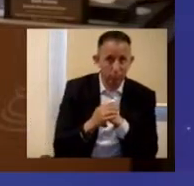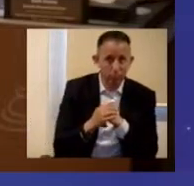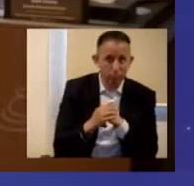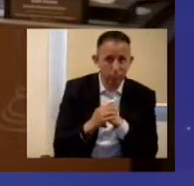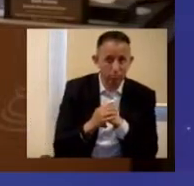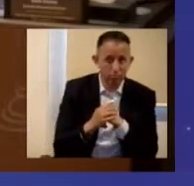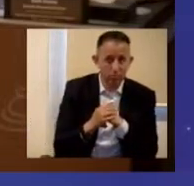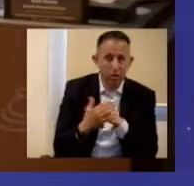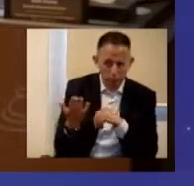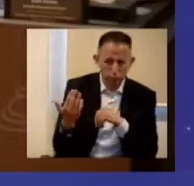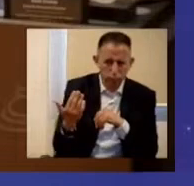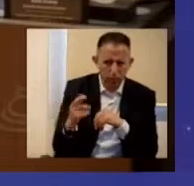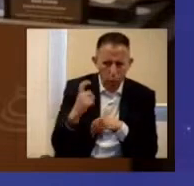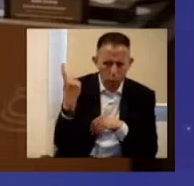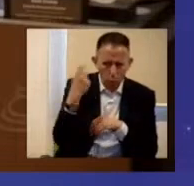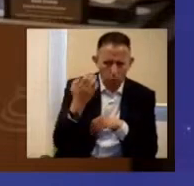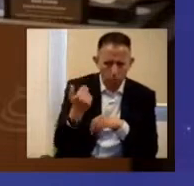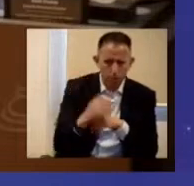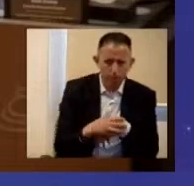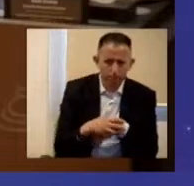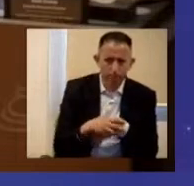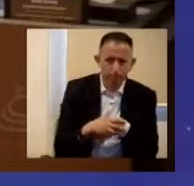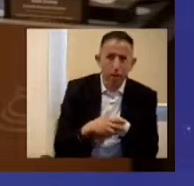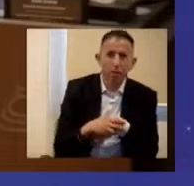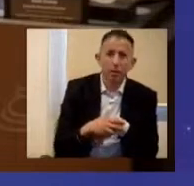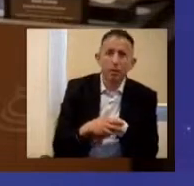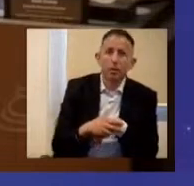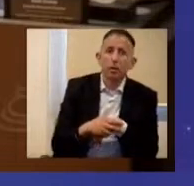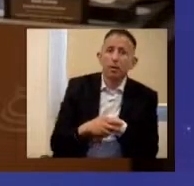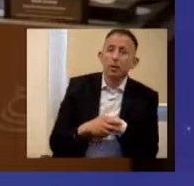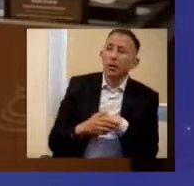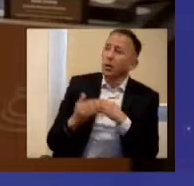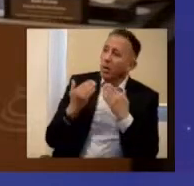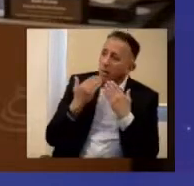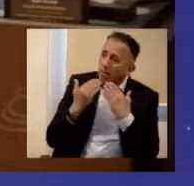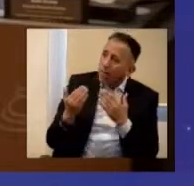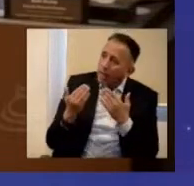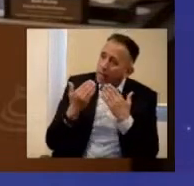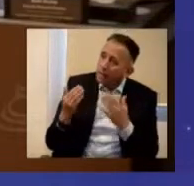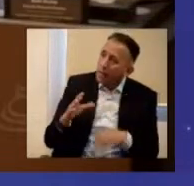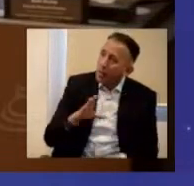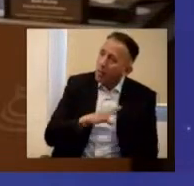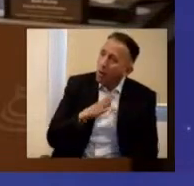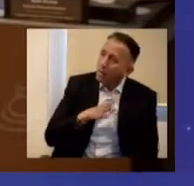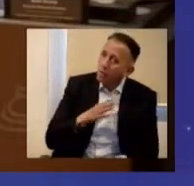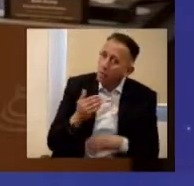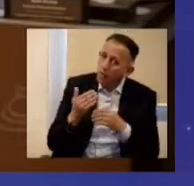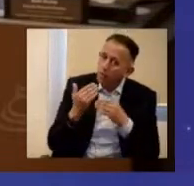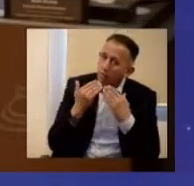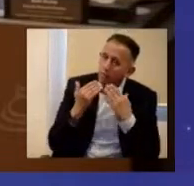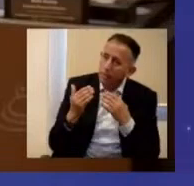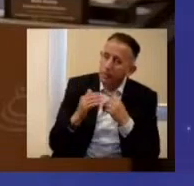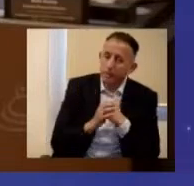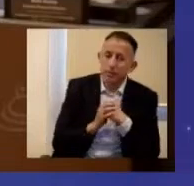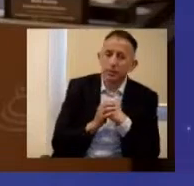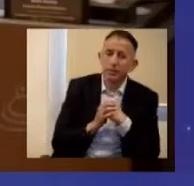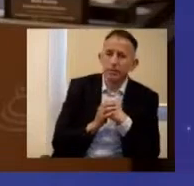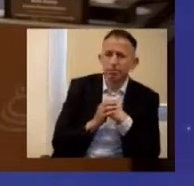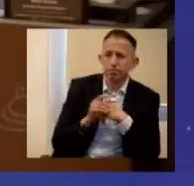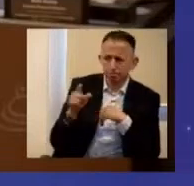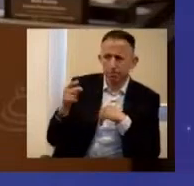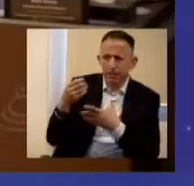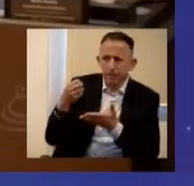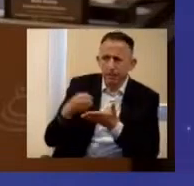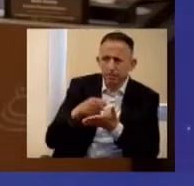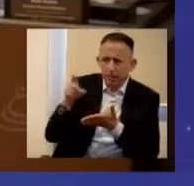Alize. Thank you, Professor. According to your intervention, humans have a great capacity